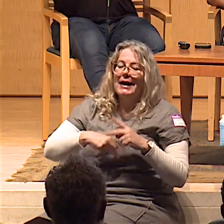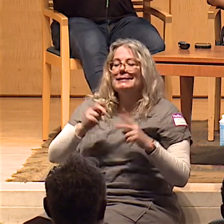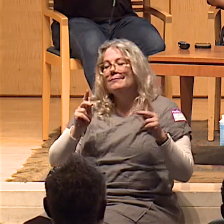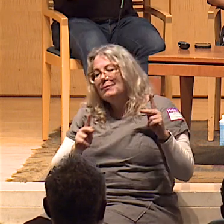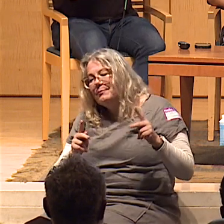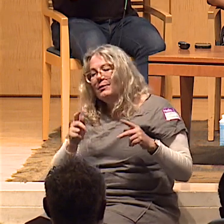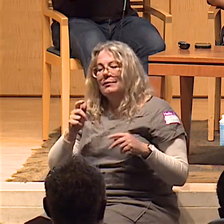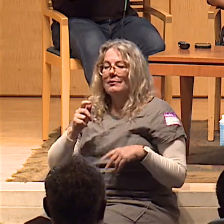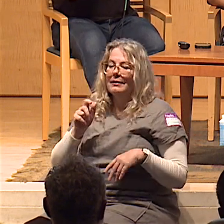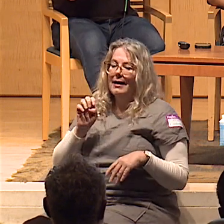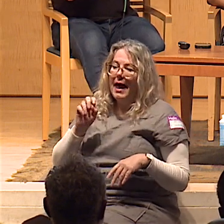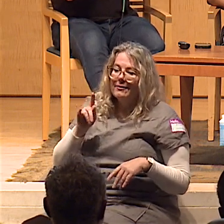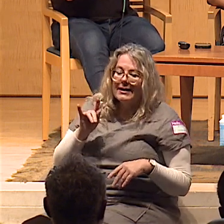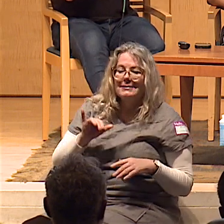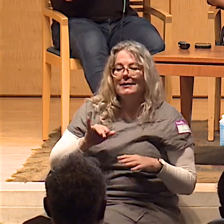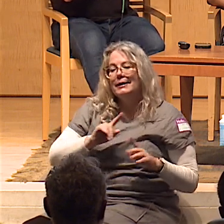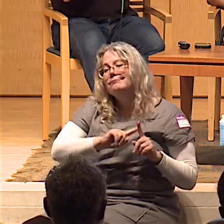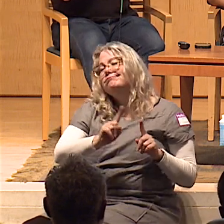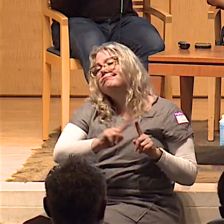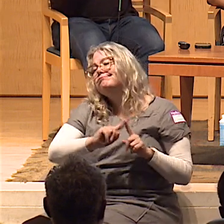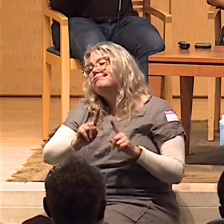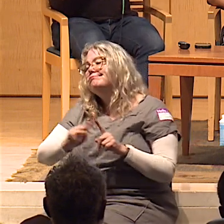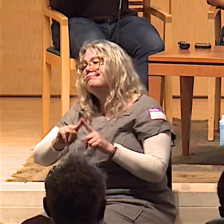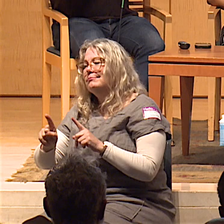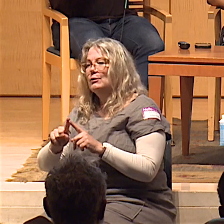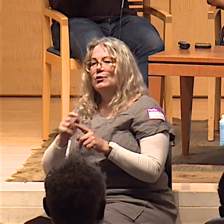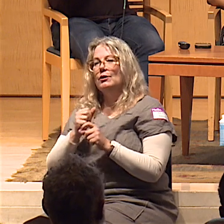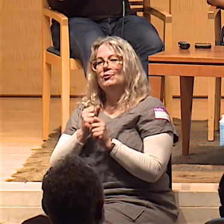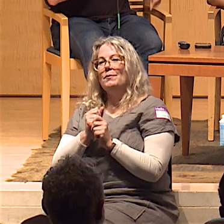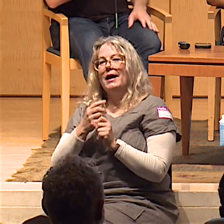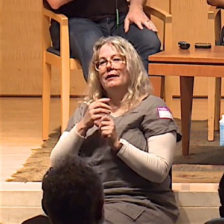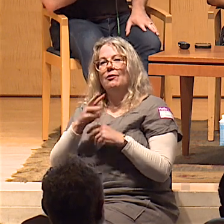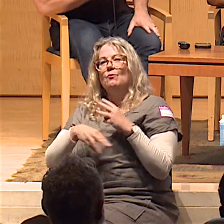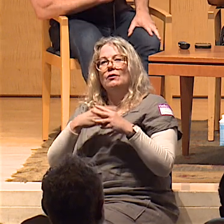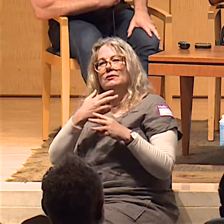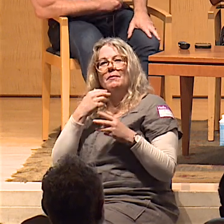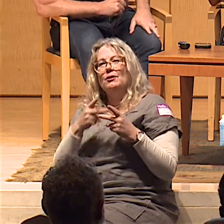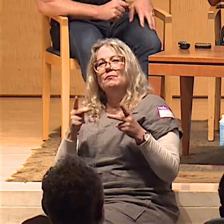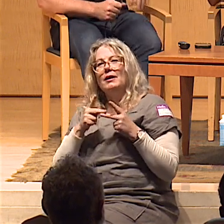kinds of, you know, in order to sort of make the world a better place with erotica?